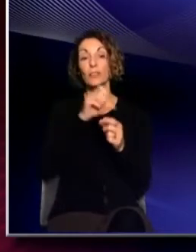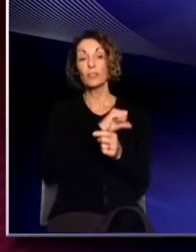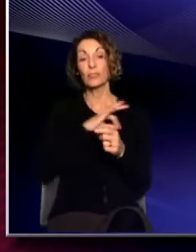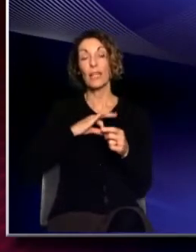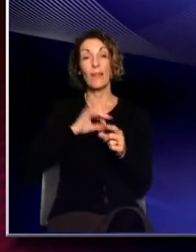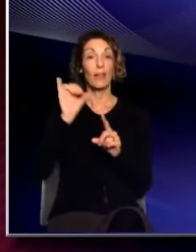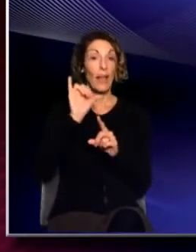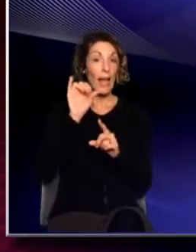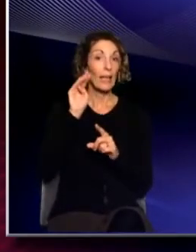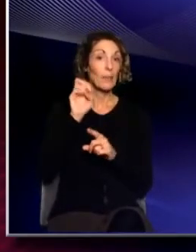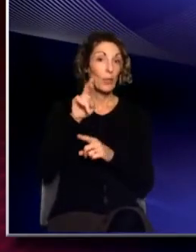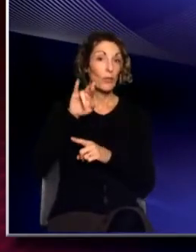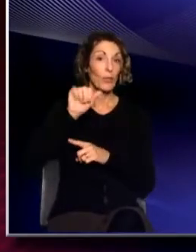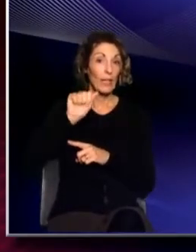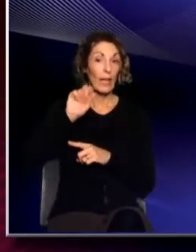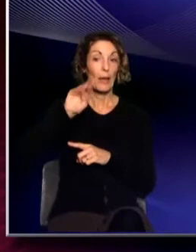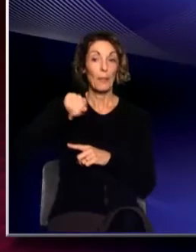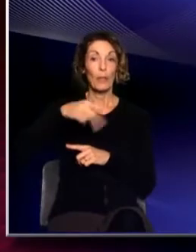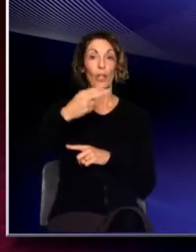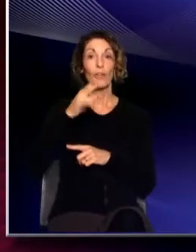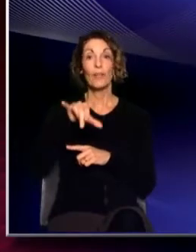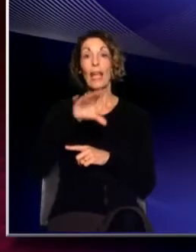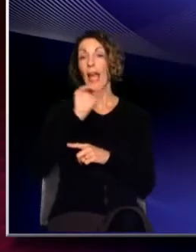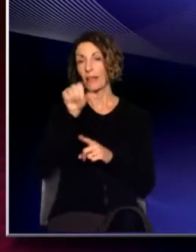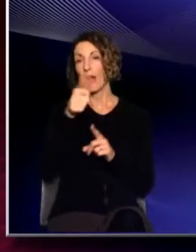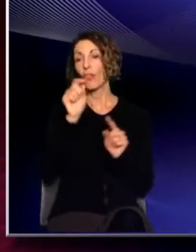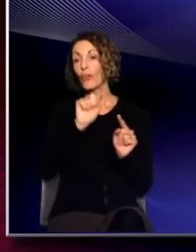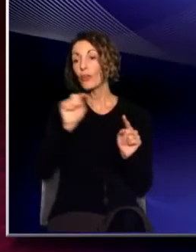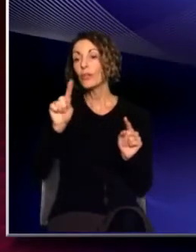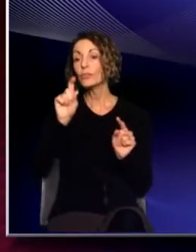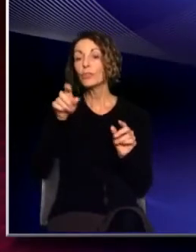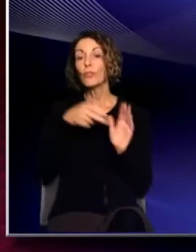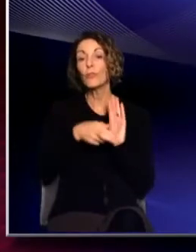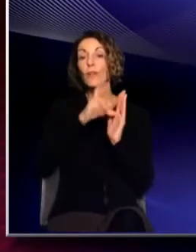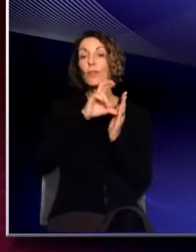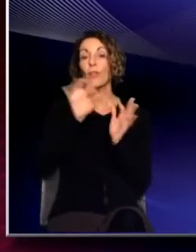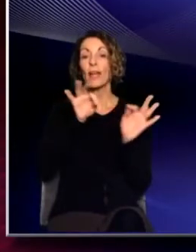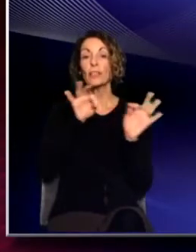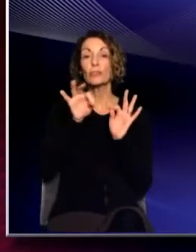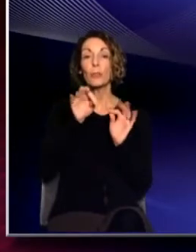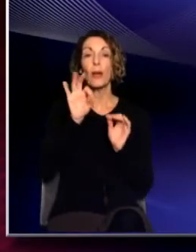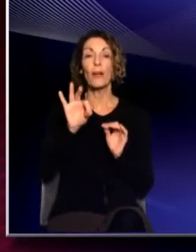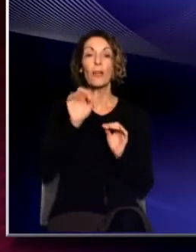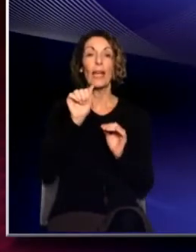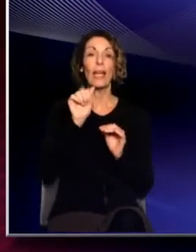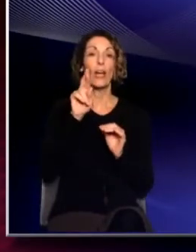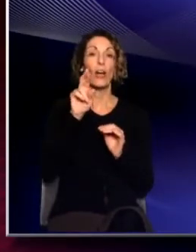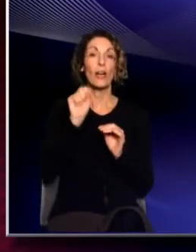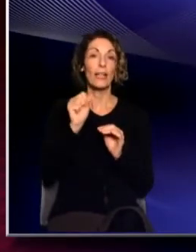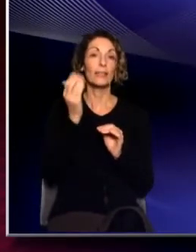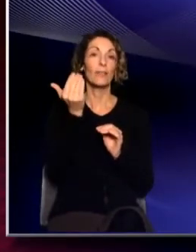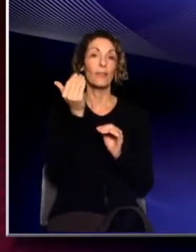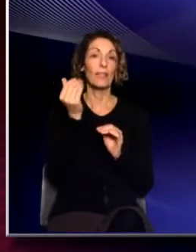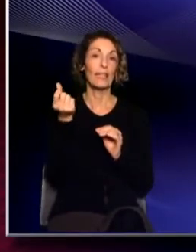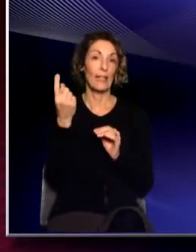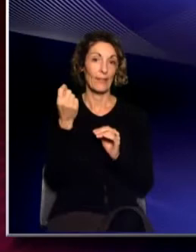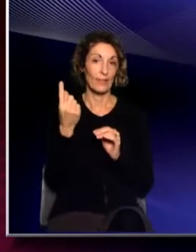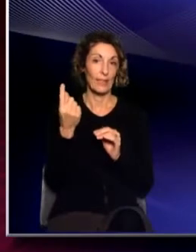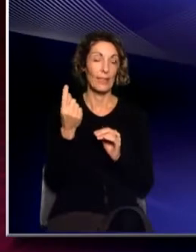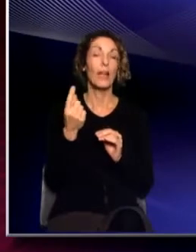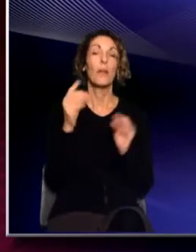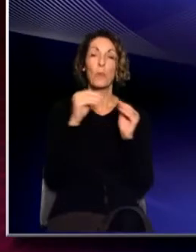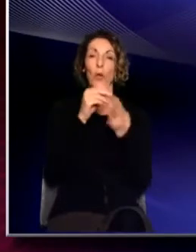Maria Murphy and others, should review the description of the Arizona Revised Statute Title 15, Chapter 11